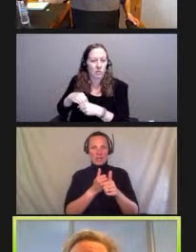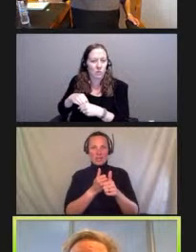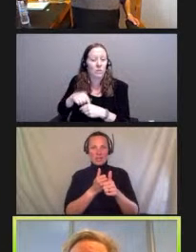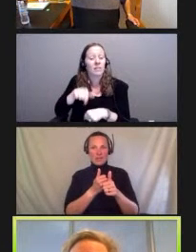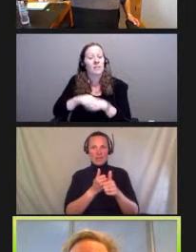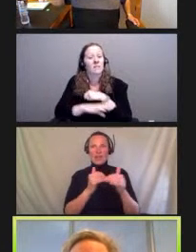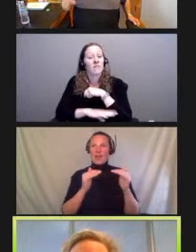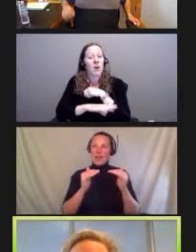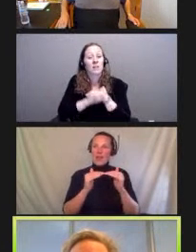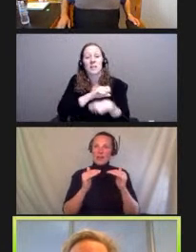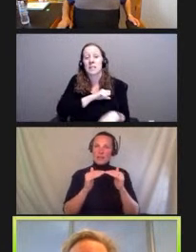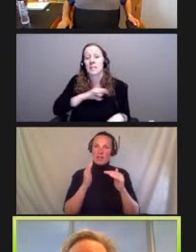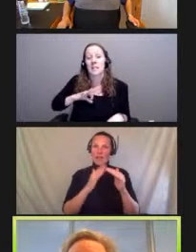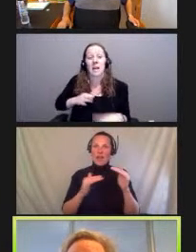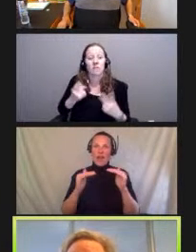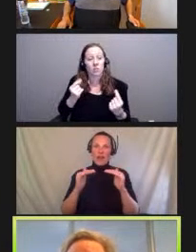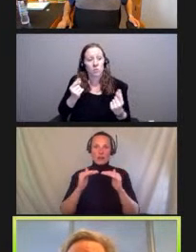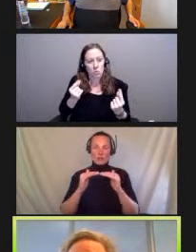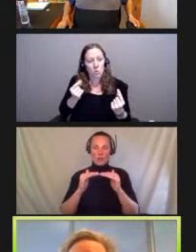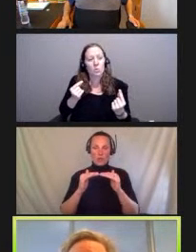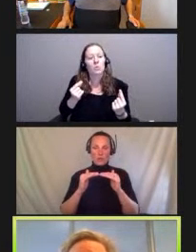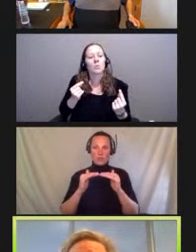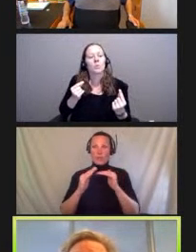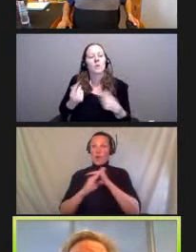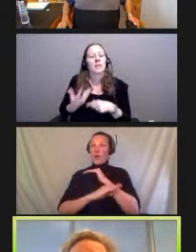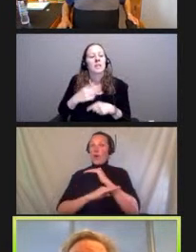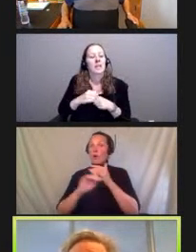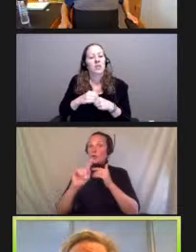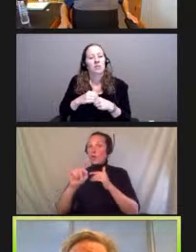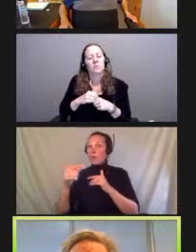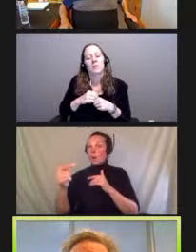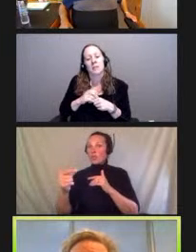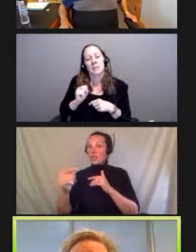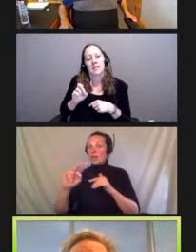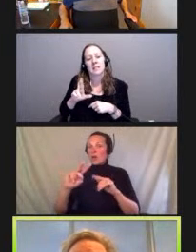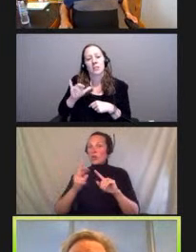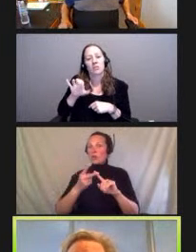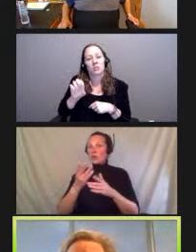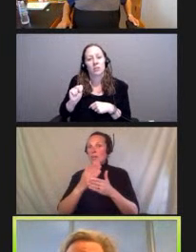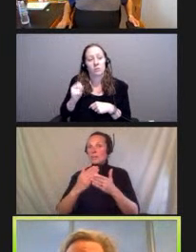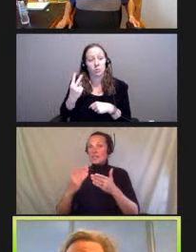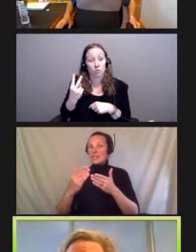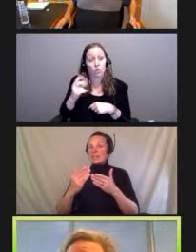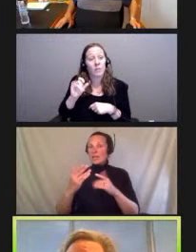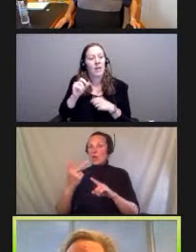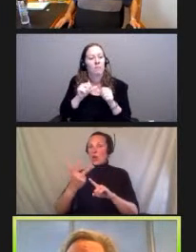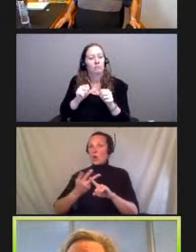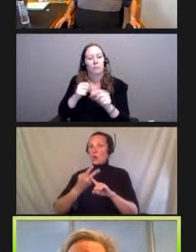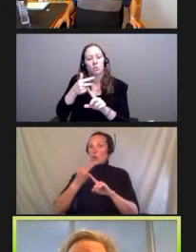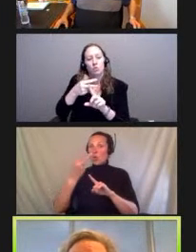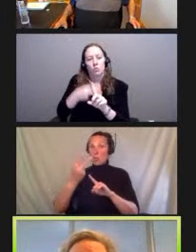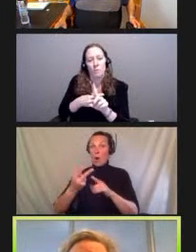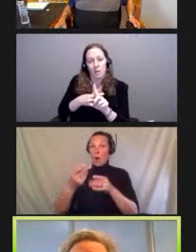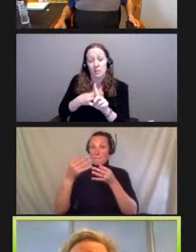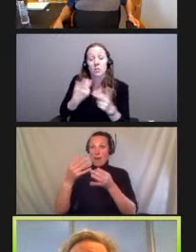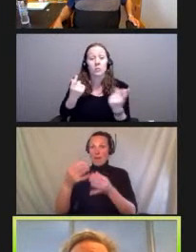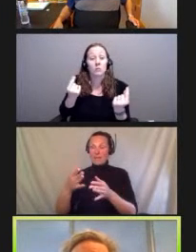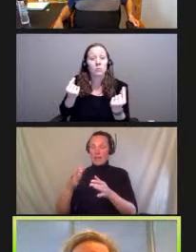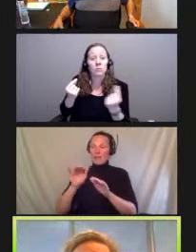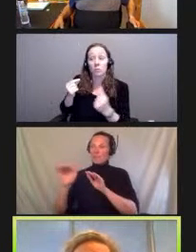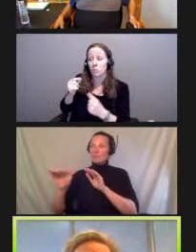will launch Engagement Series 2, which is expected to last approximately 2 months, and will seek further feedback from residents and